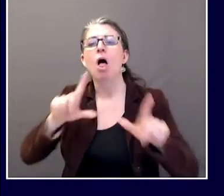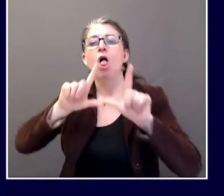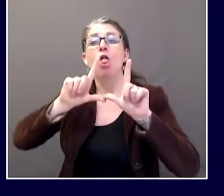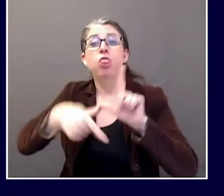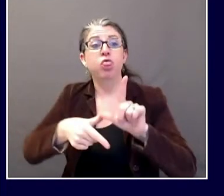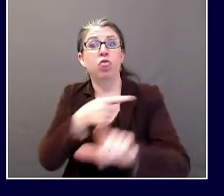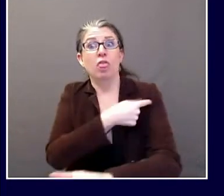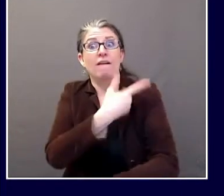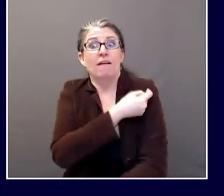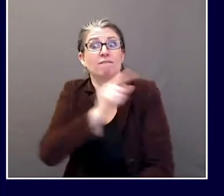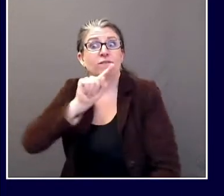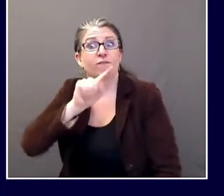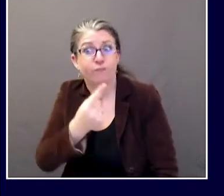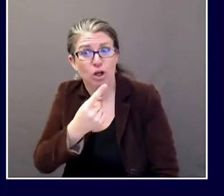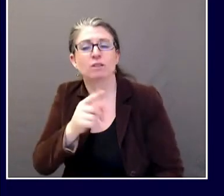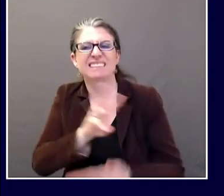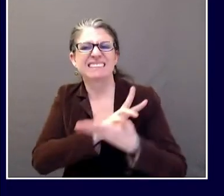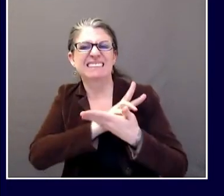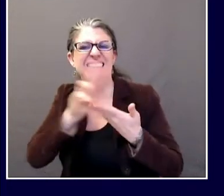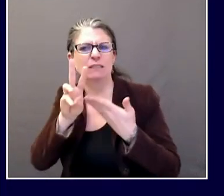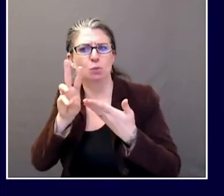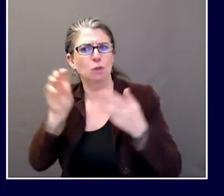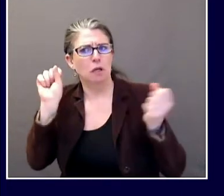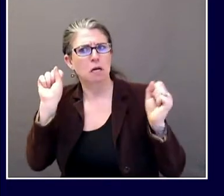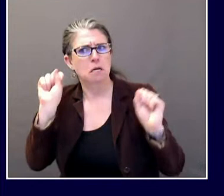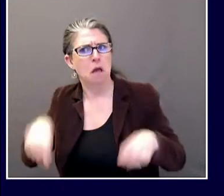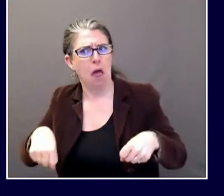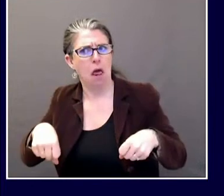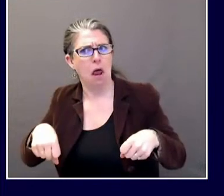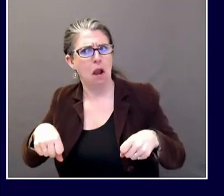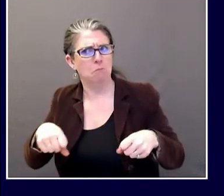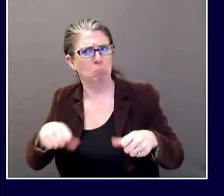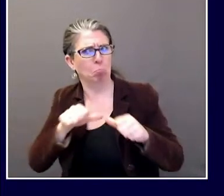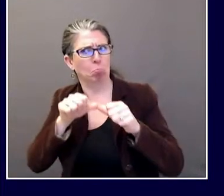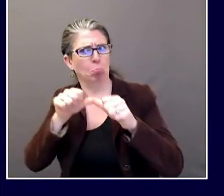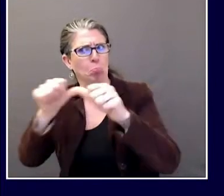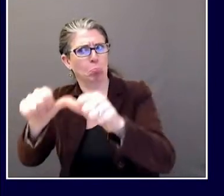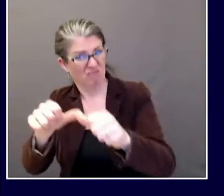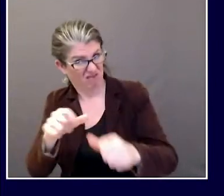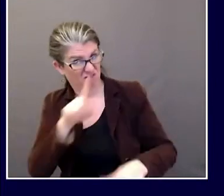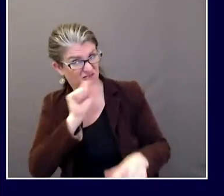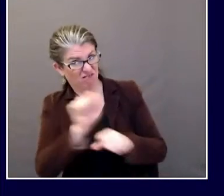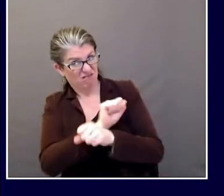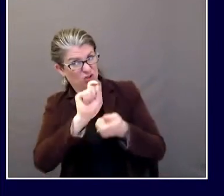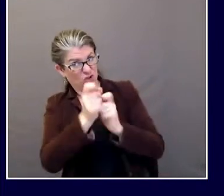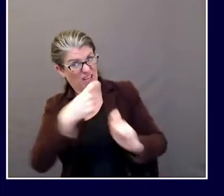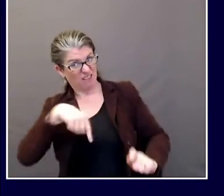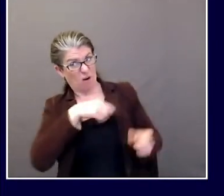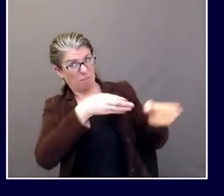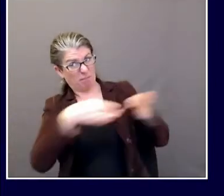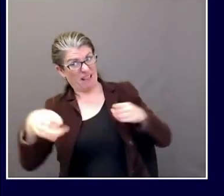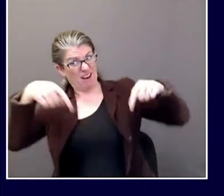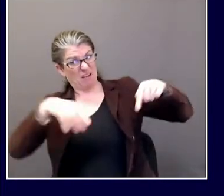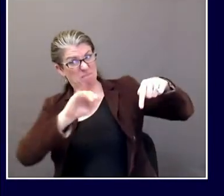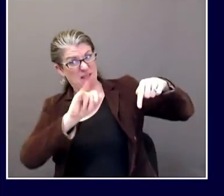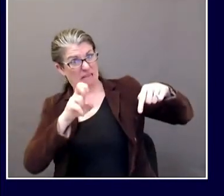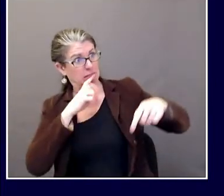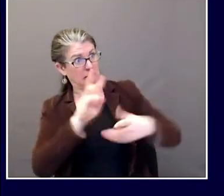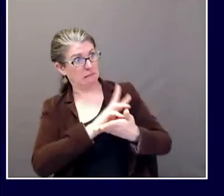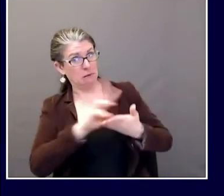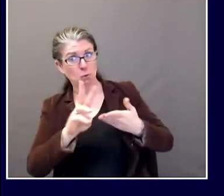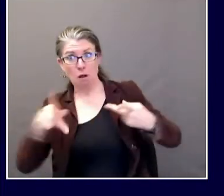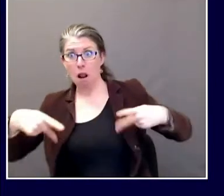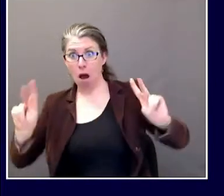everyday vaccination. What the US CDC said late last week was, in extraordinary circumstances, if there is